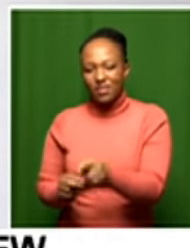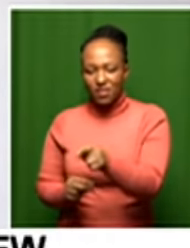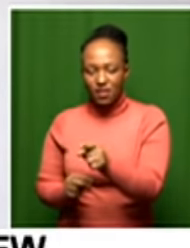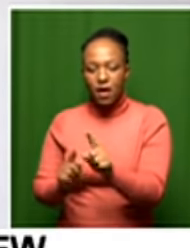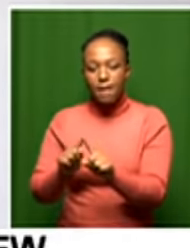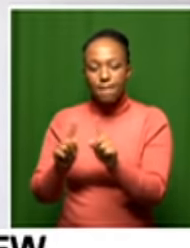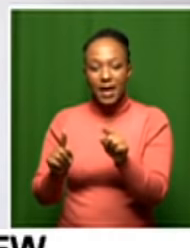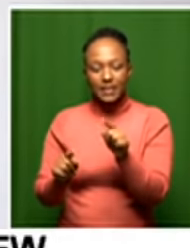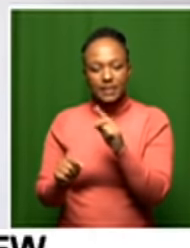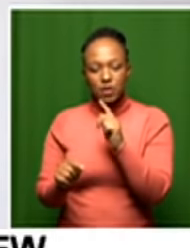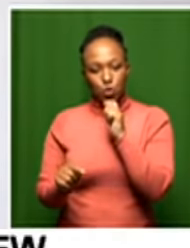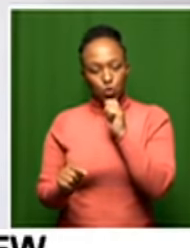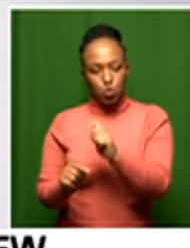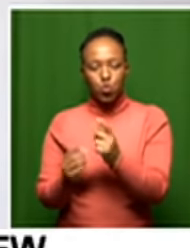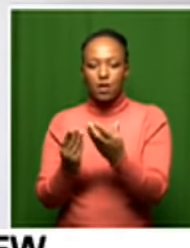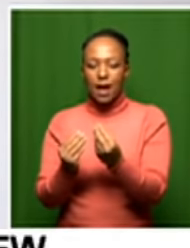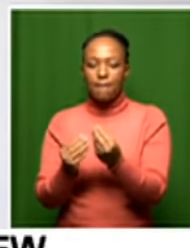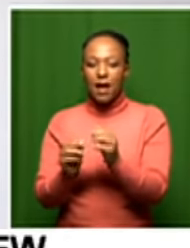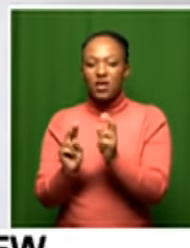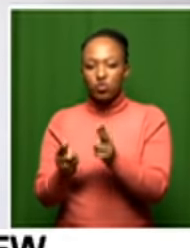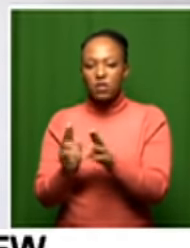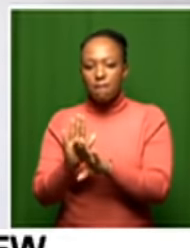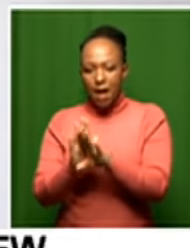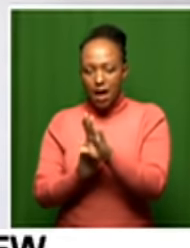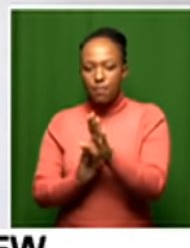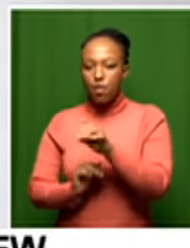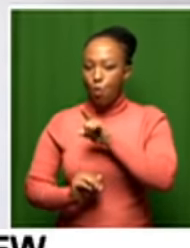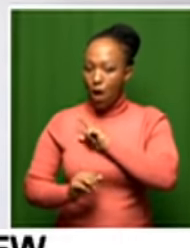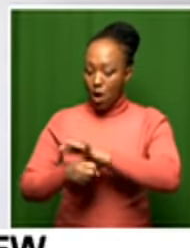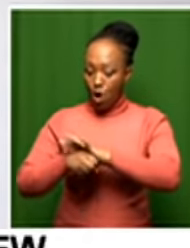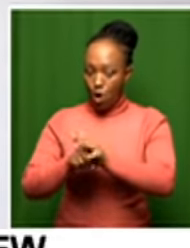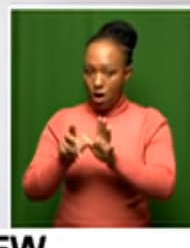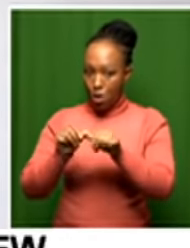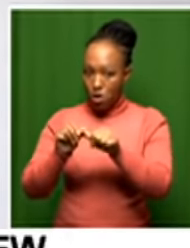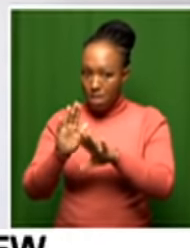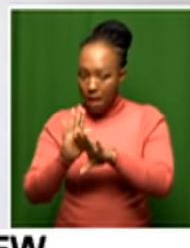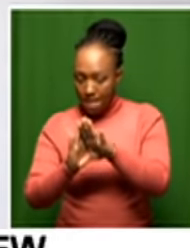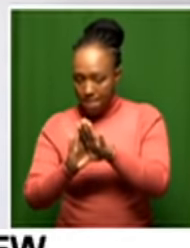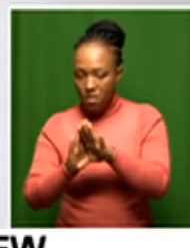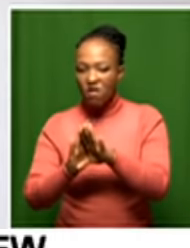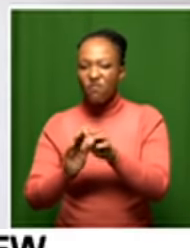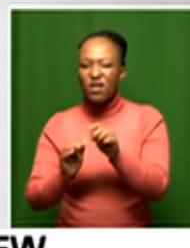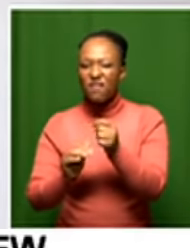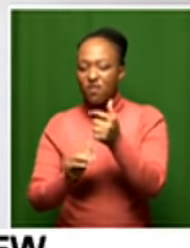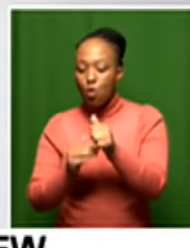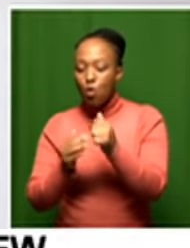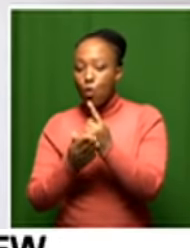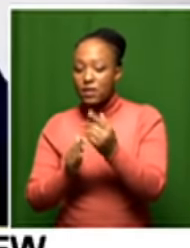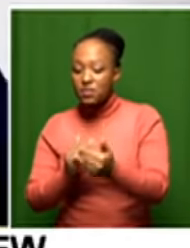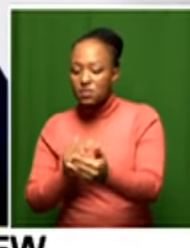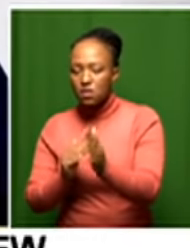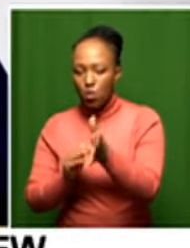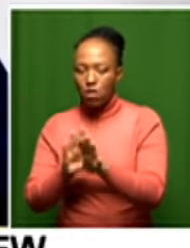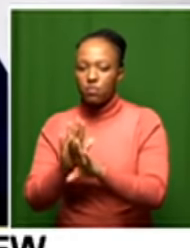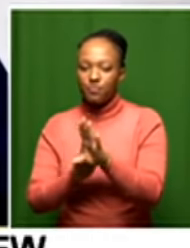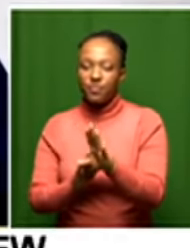unfortunately it is the reality that the number of deaths will increase as the infections will continue to increase for at least the next few weeks now. All right, let's leave